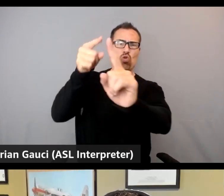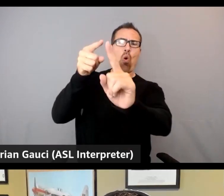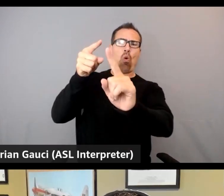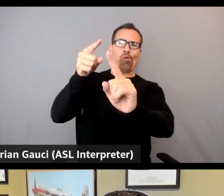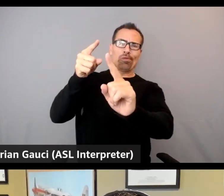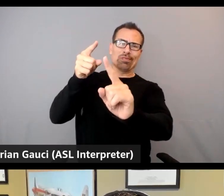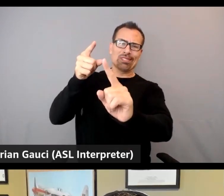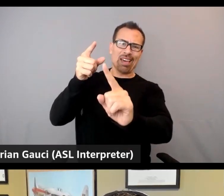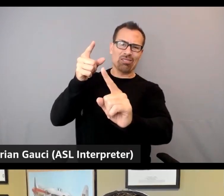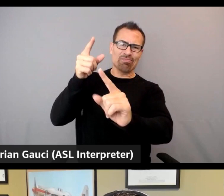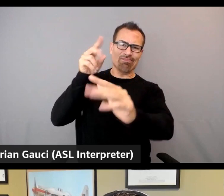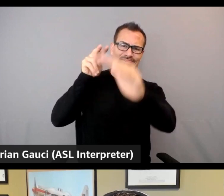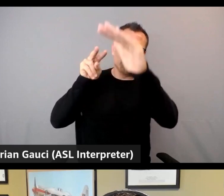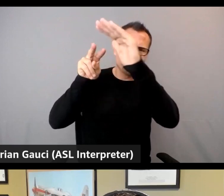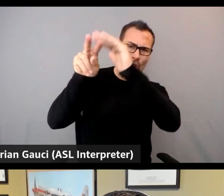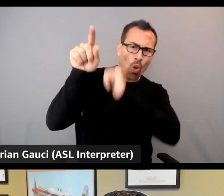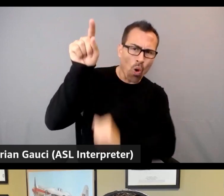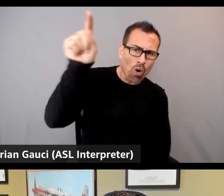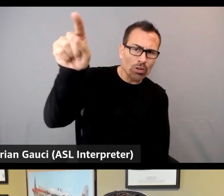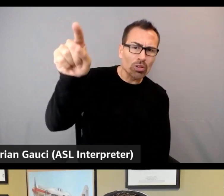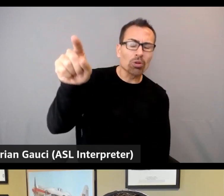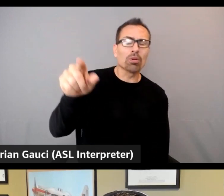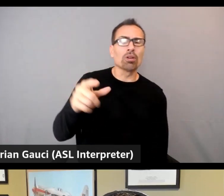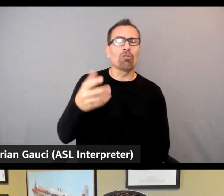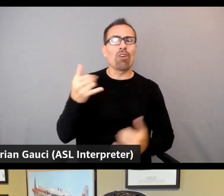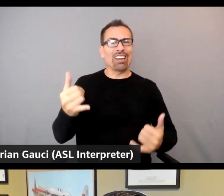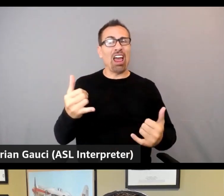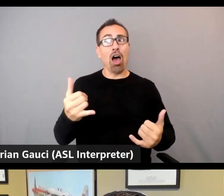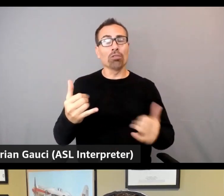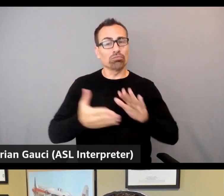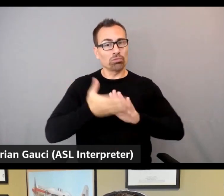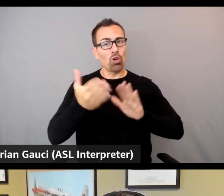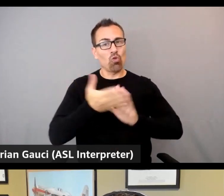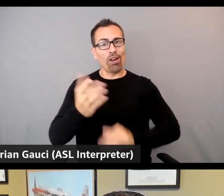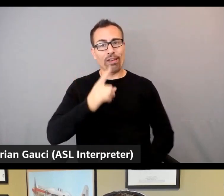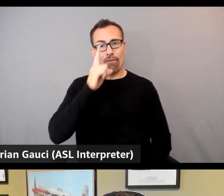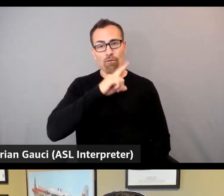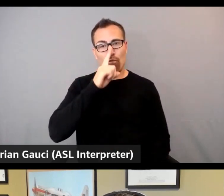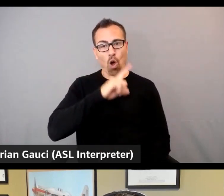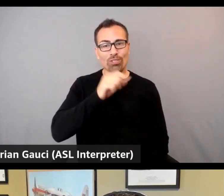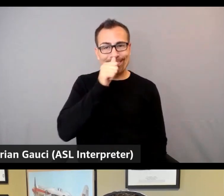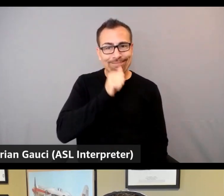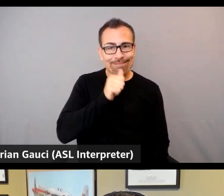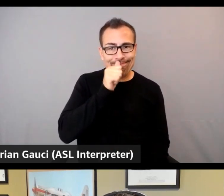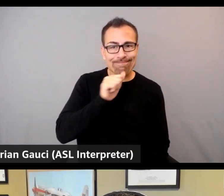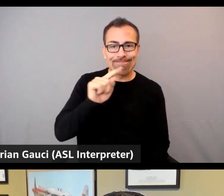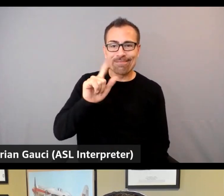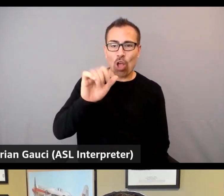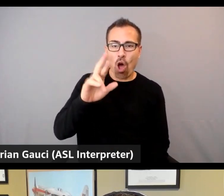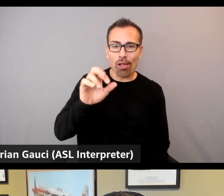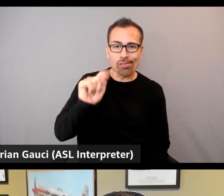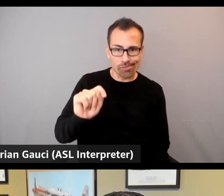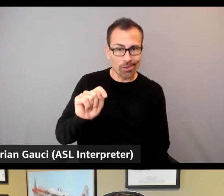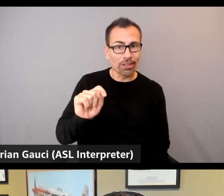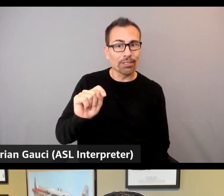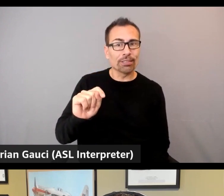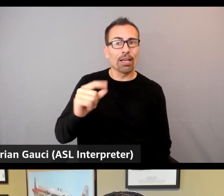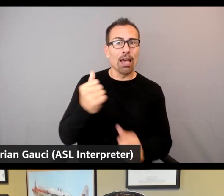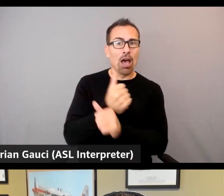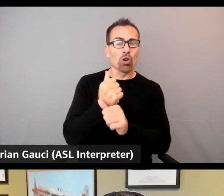of running fault-tolerant algorithms. And a lot of the things that you hear about in the news about quantum